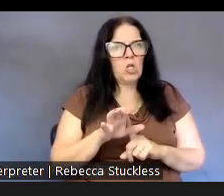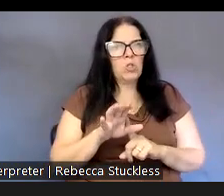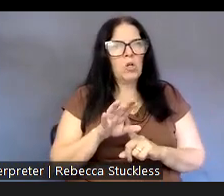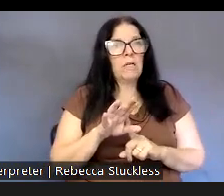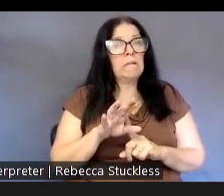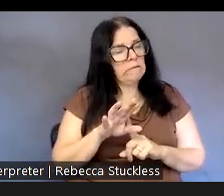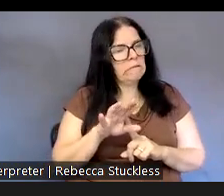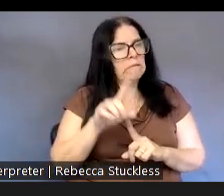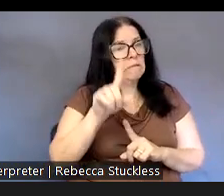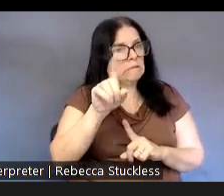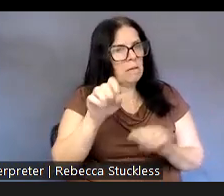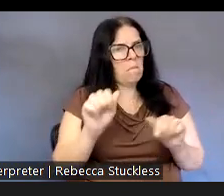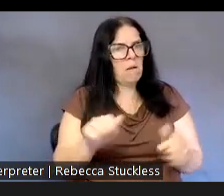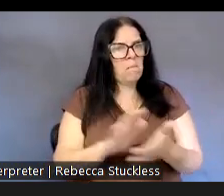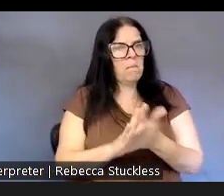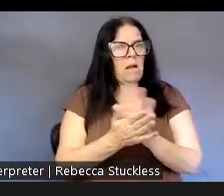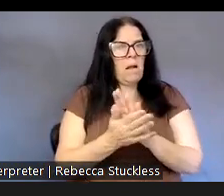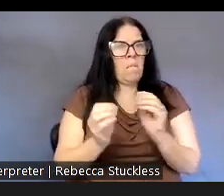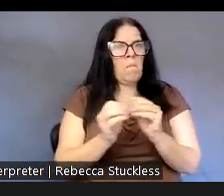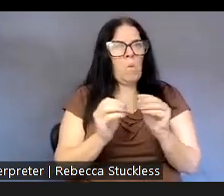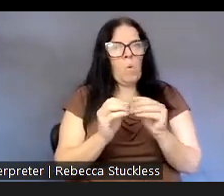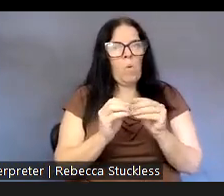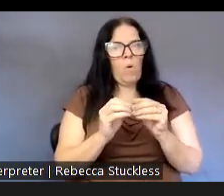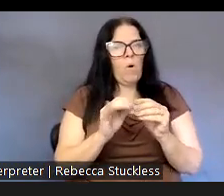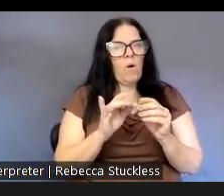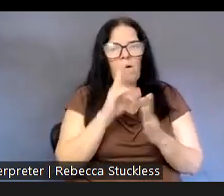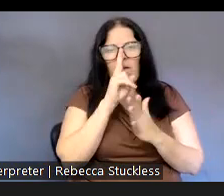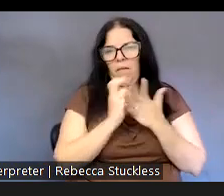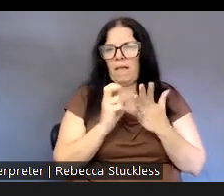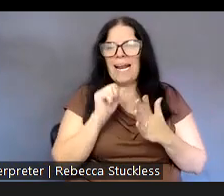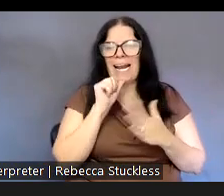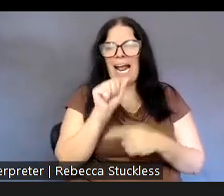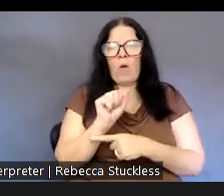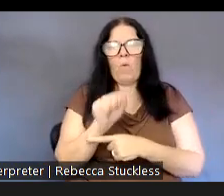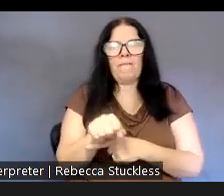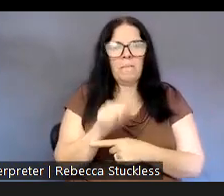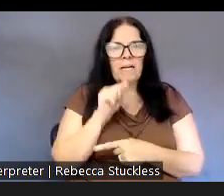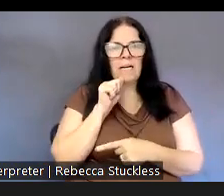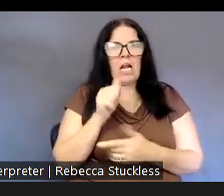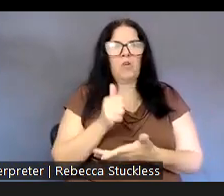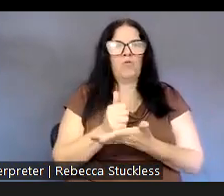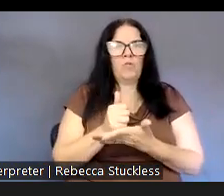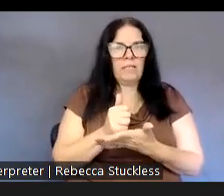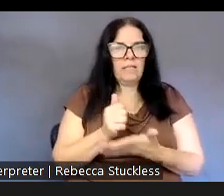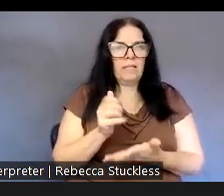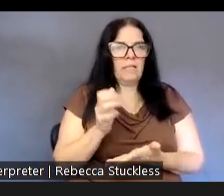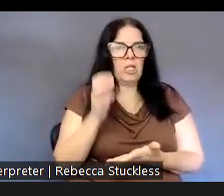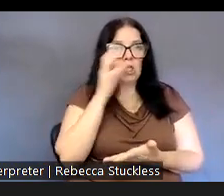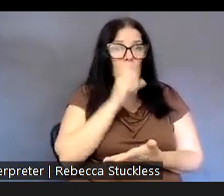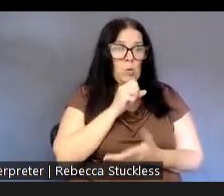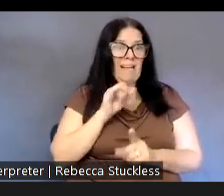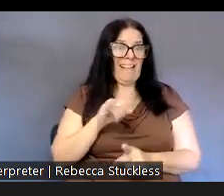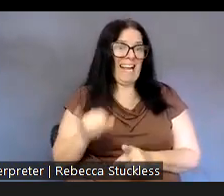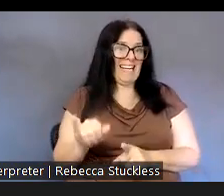of becoming invested in not treating or overcoming it, assuming, of course, that it is treatable